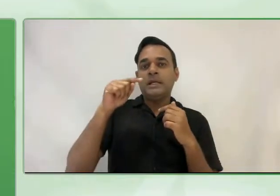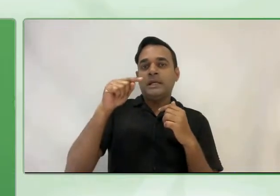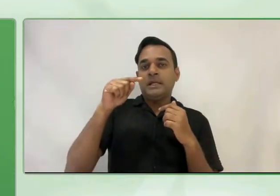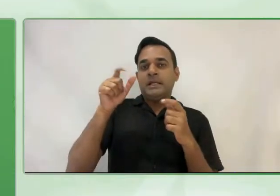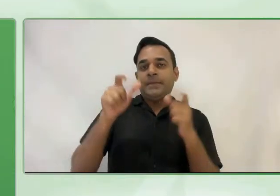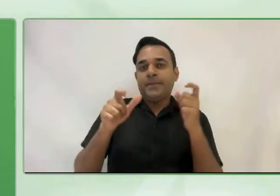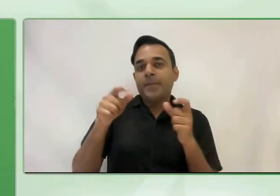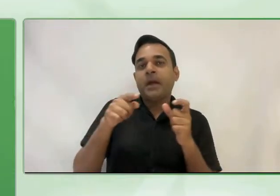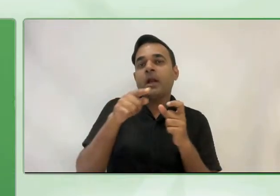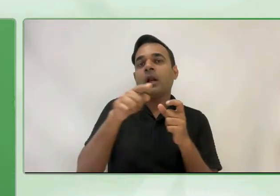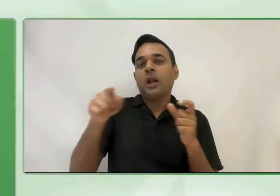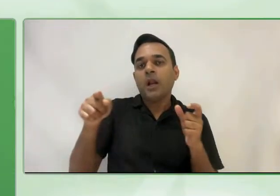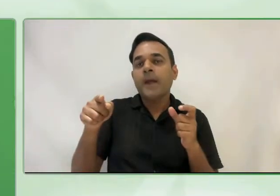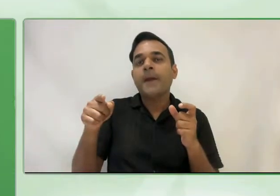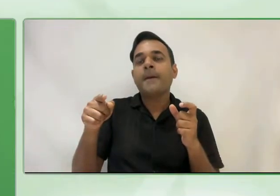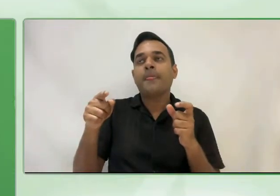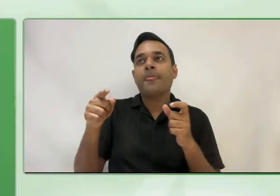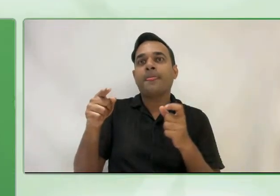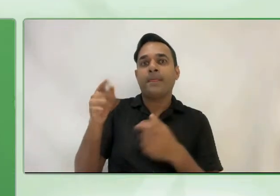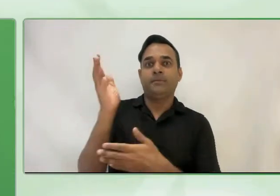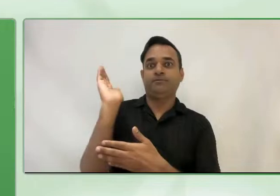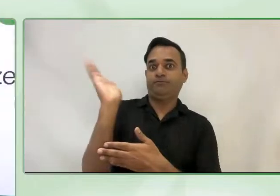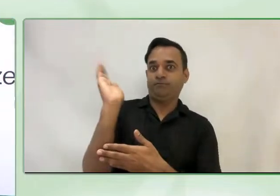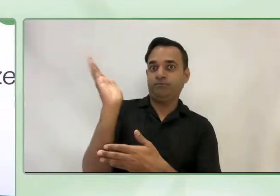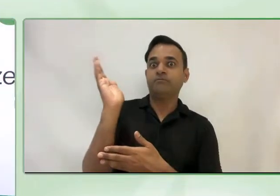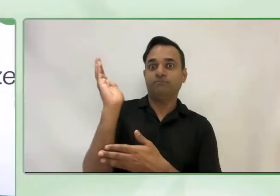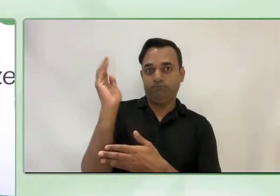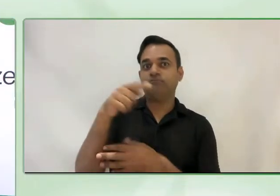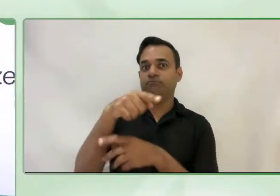And also engage with the startups afterwards.